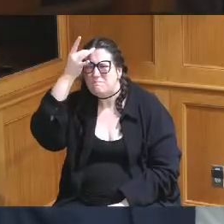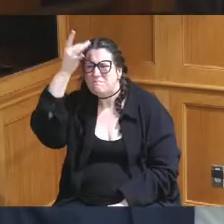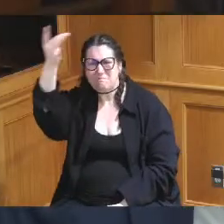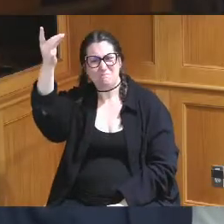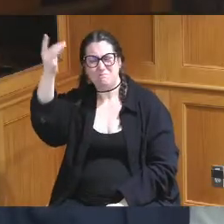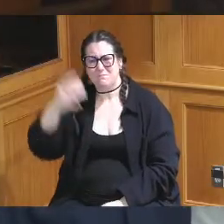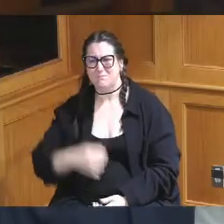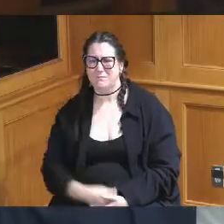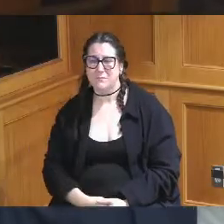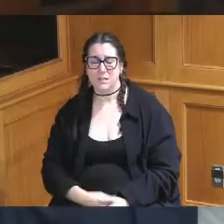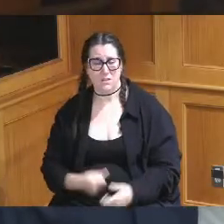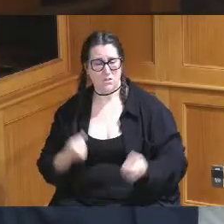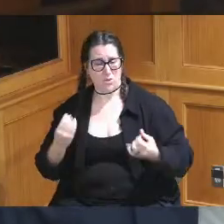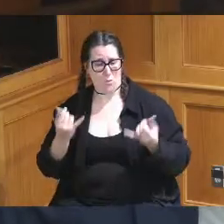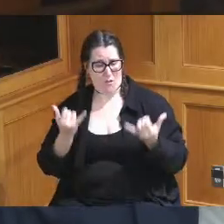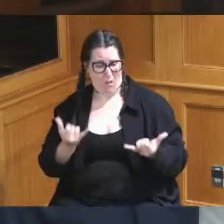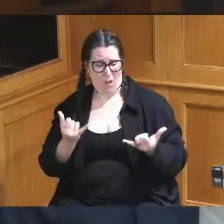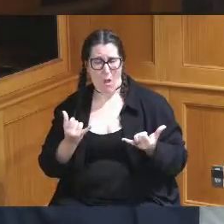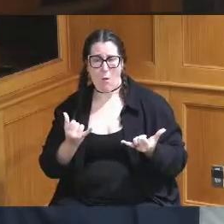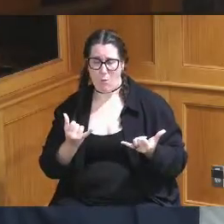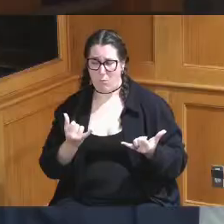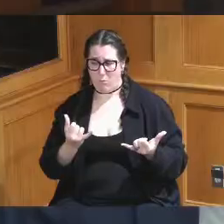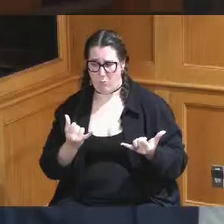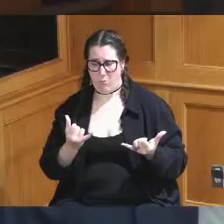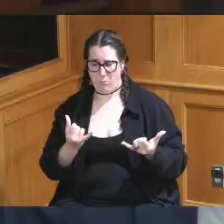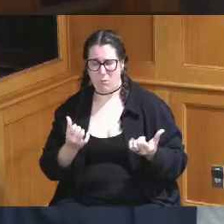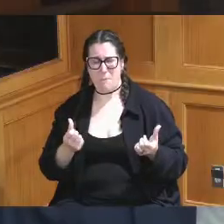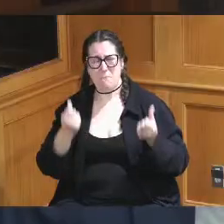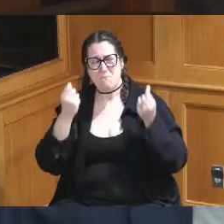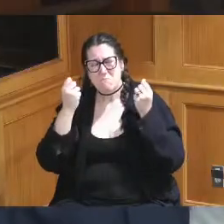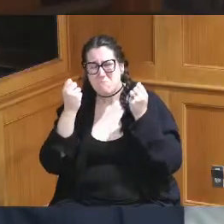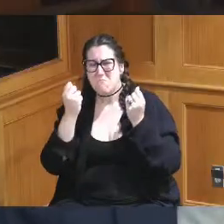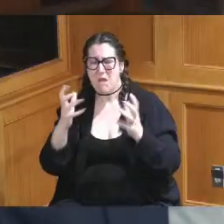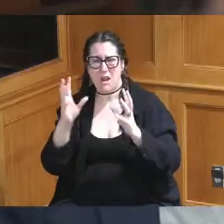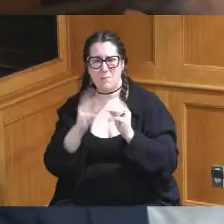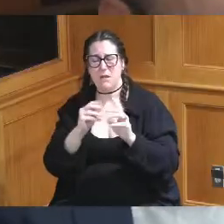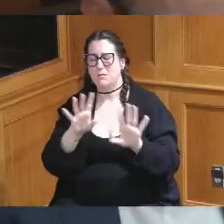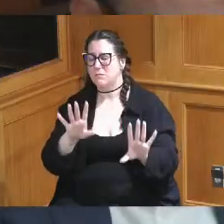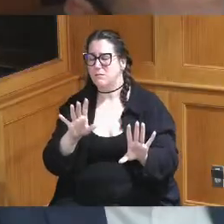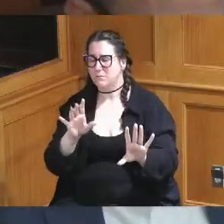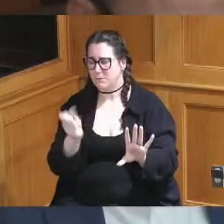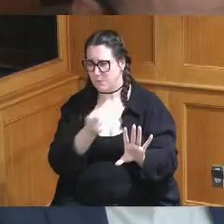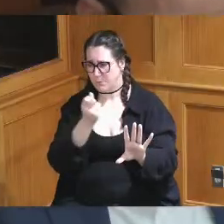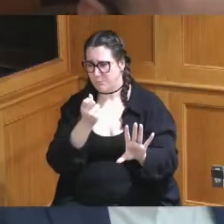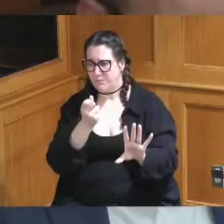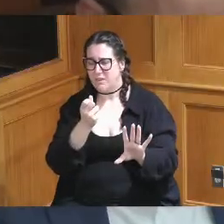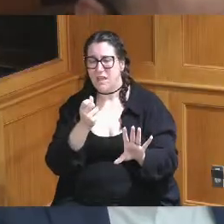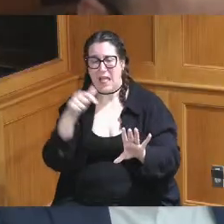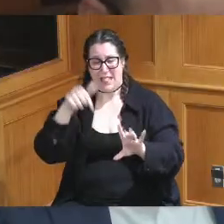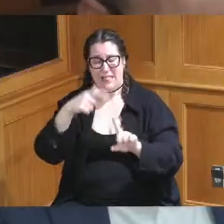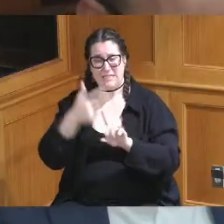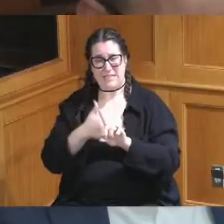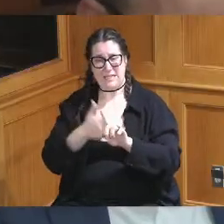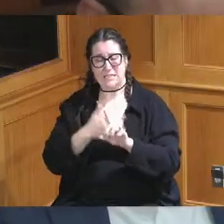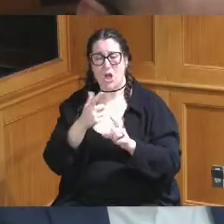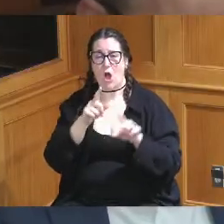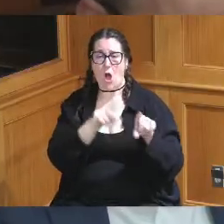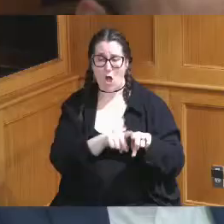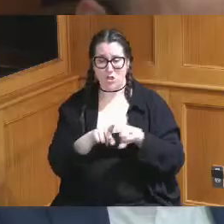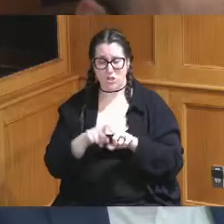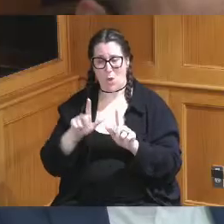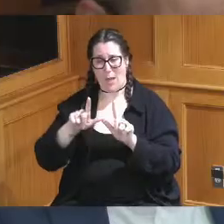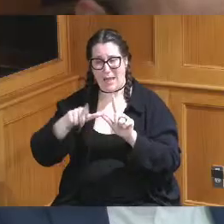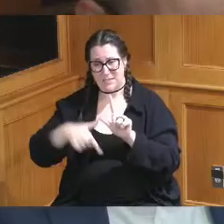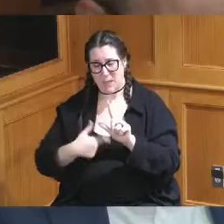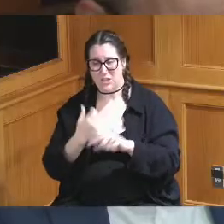So then we had a lot of meetings, but before I go there, this lease also would expire